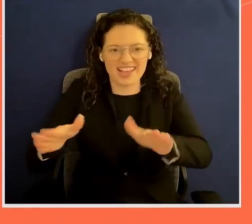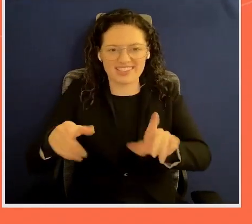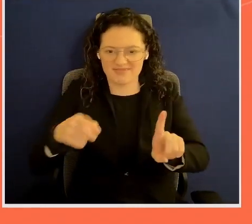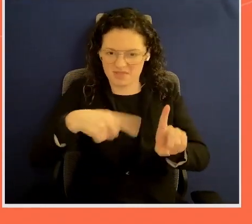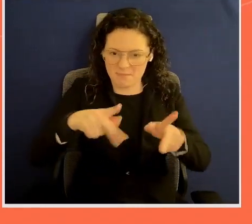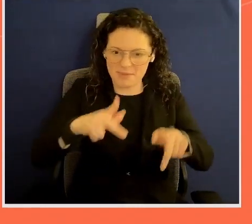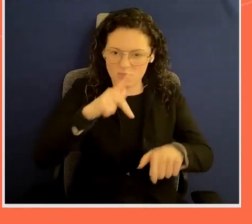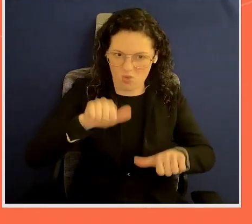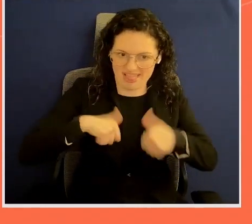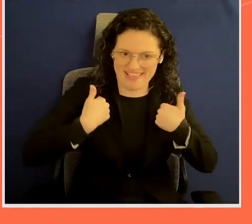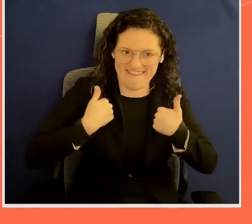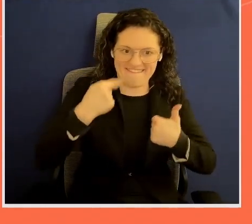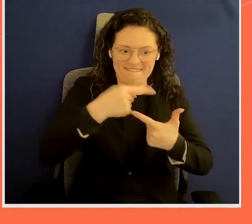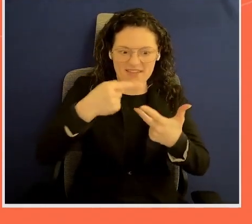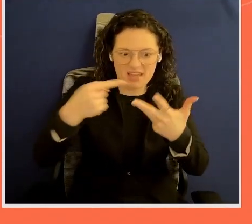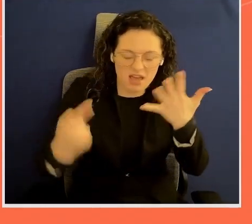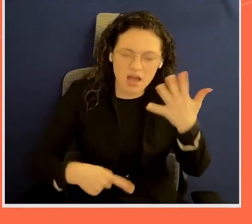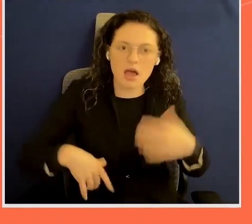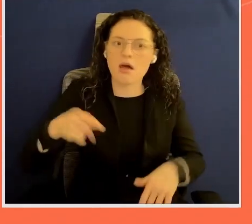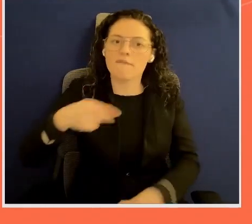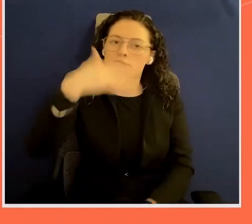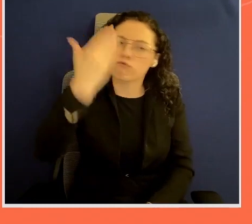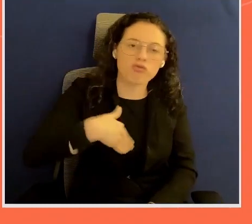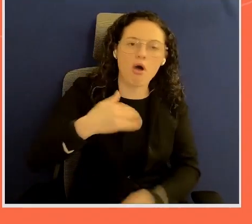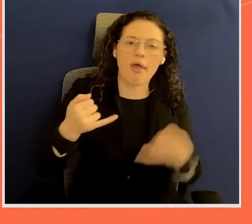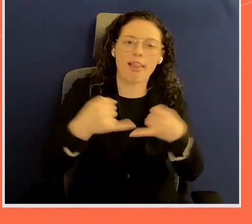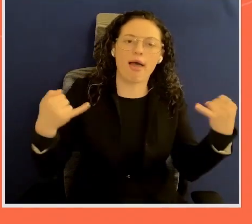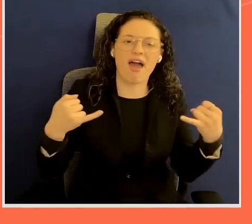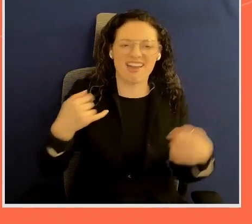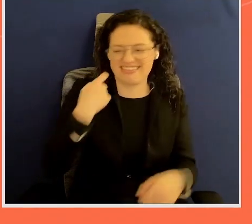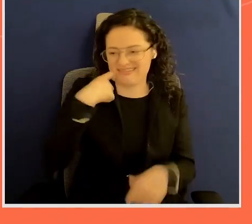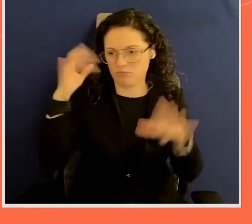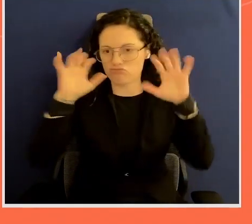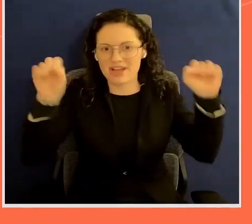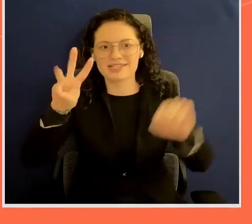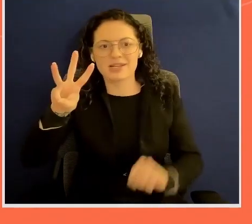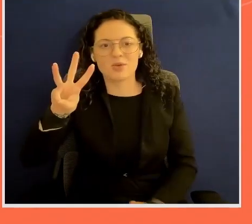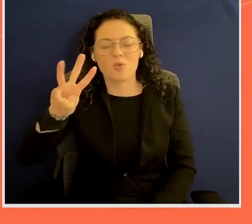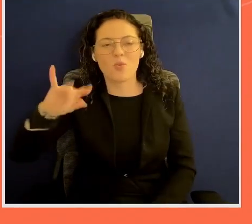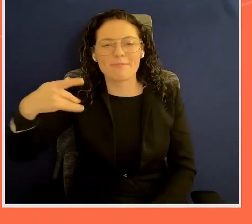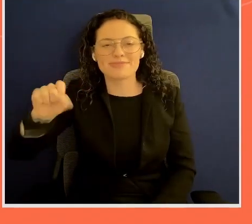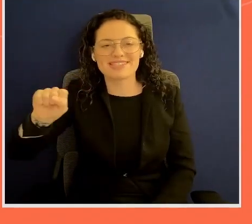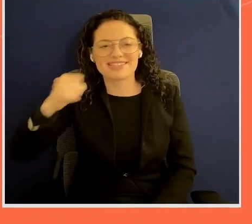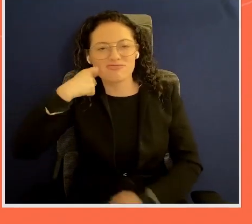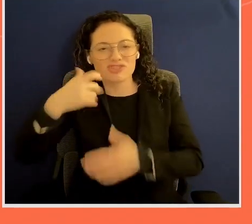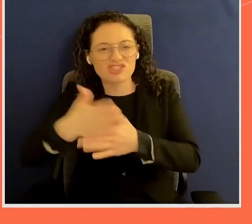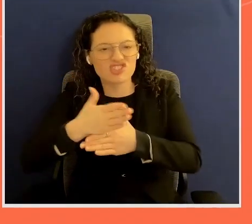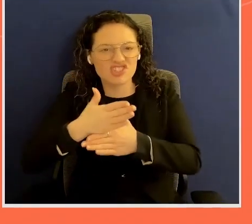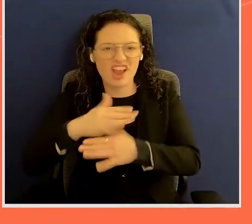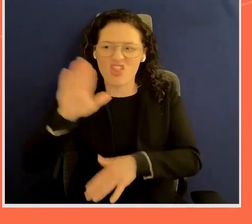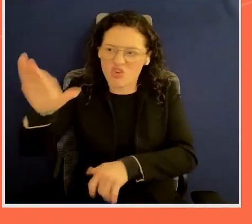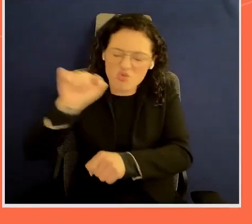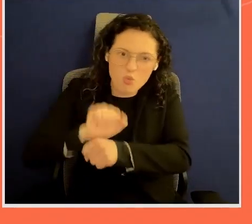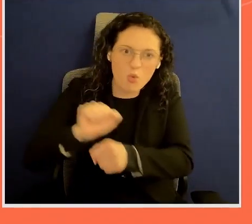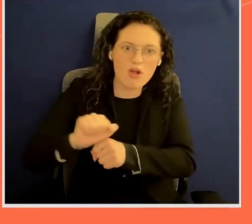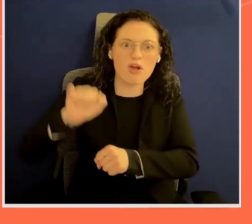the brunt of climate change. We should not be paralyzed by the magnitude of this problem. It is